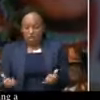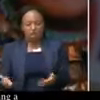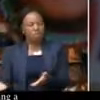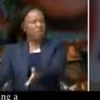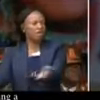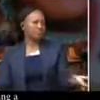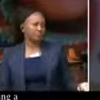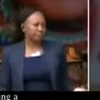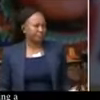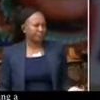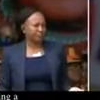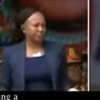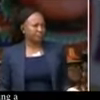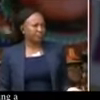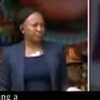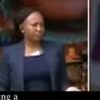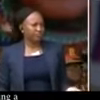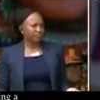Mama.